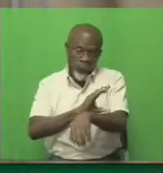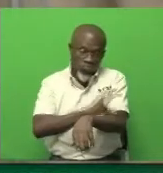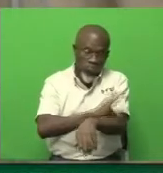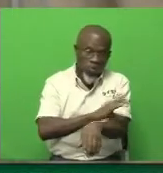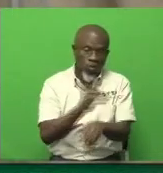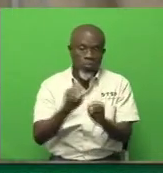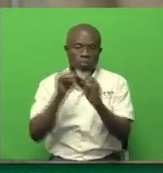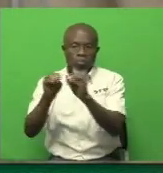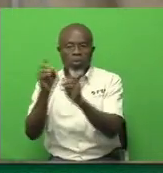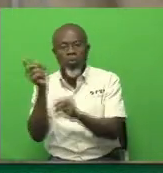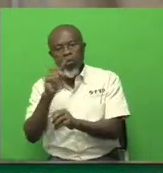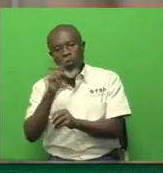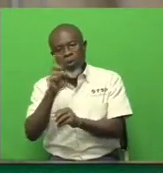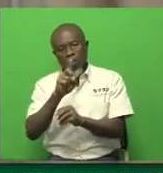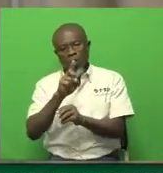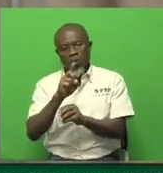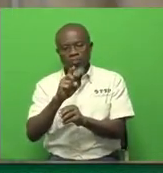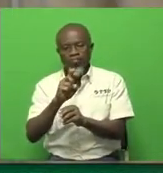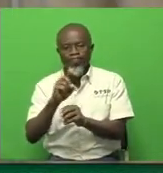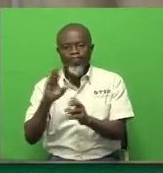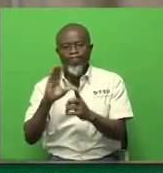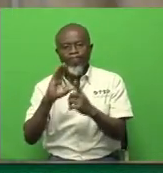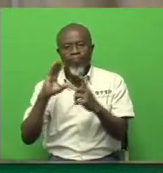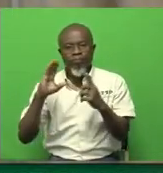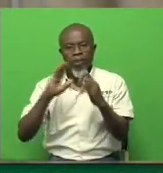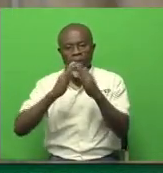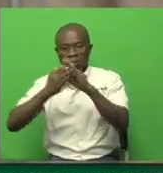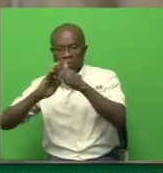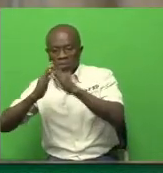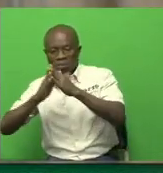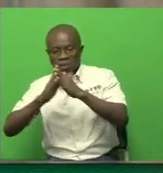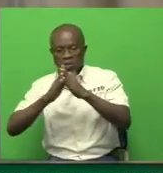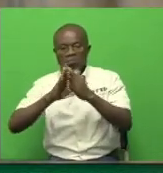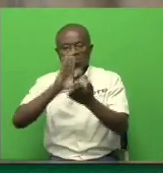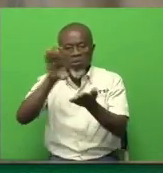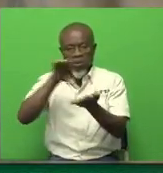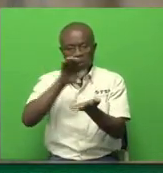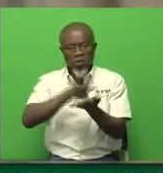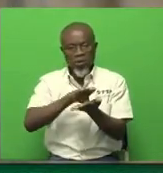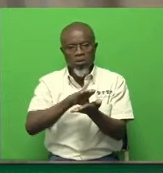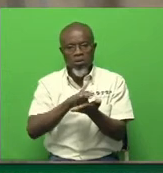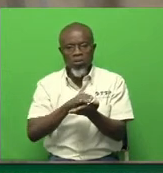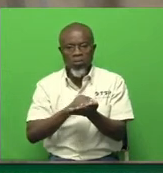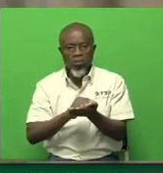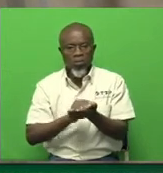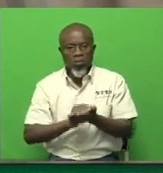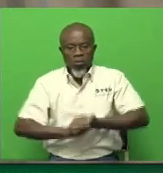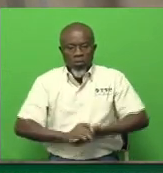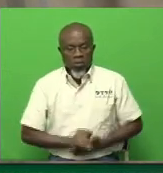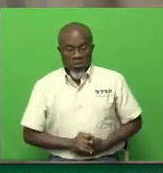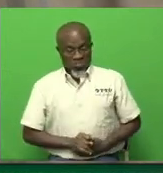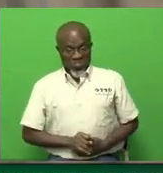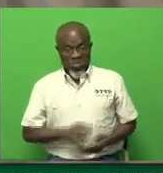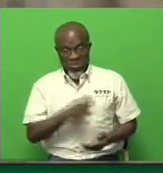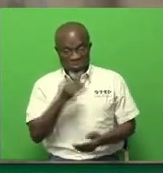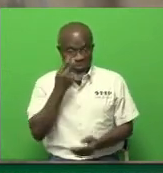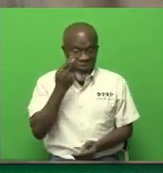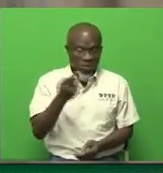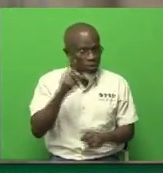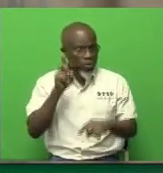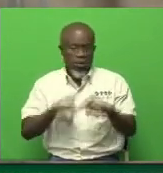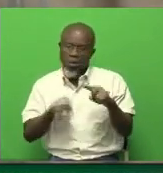centers that they are utilizing Madam speaker again they cannot even get these projects off the ground